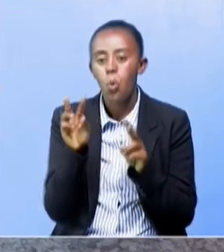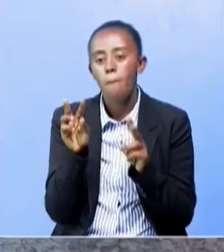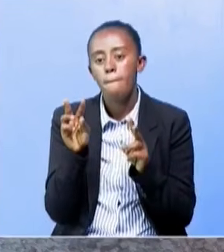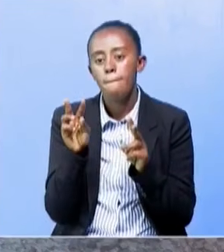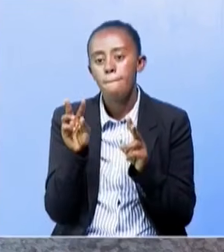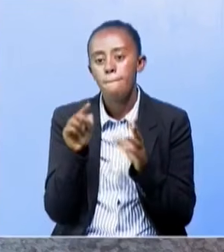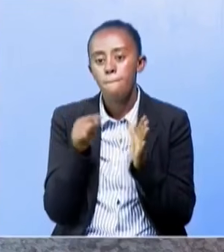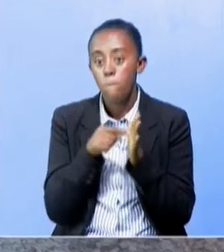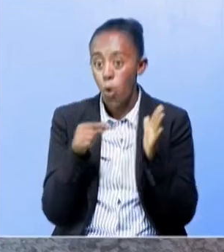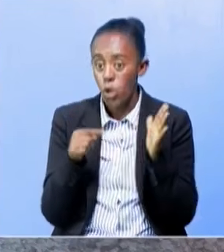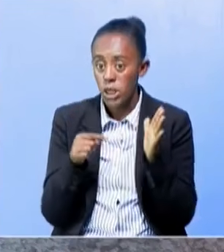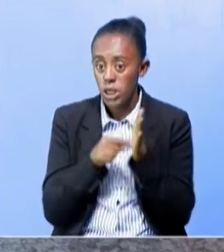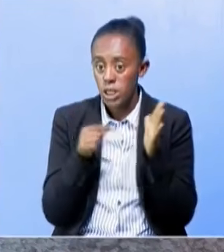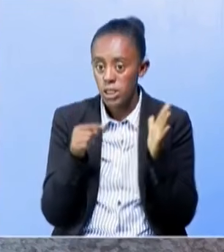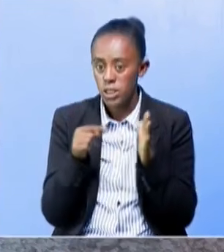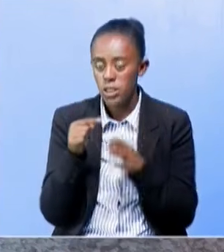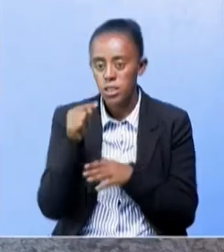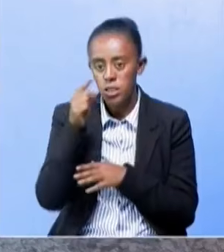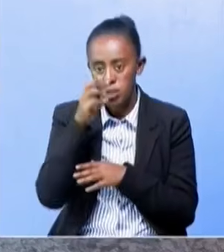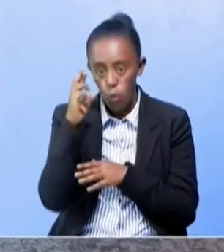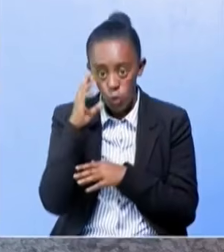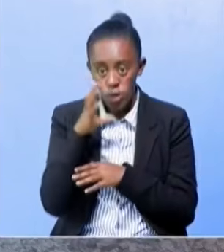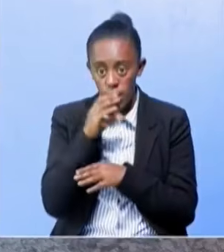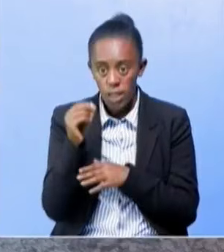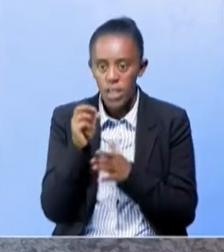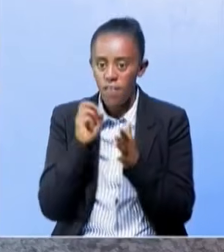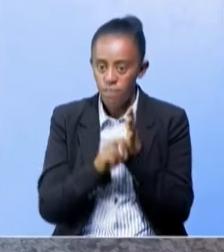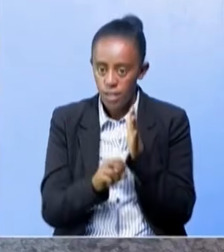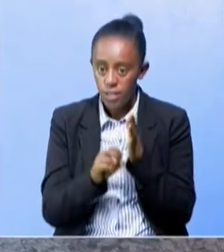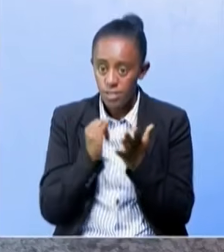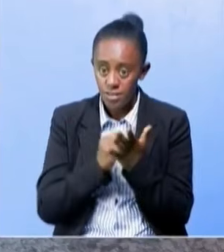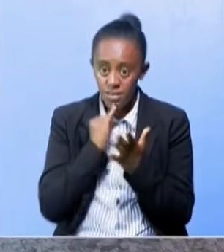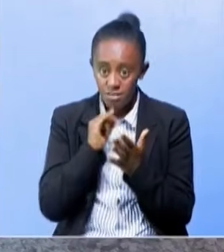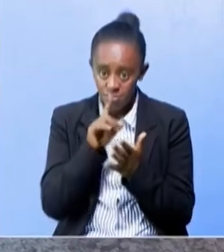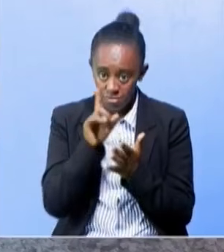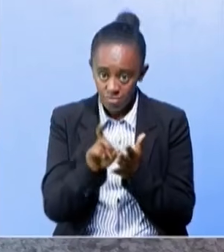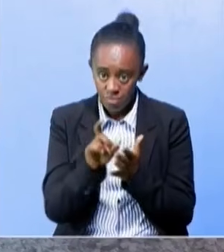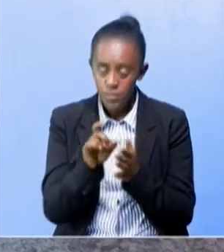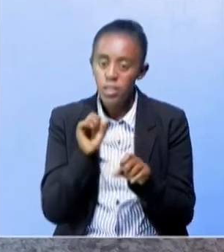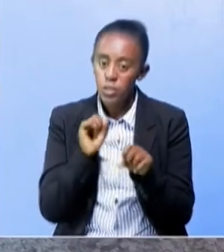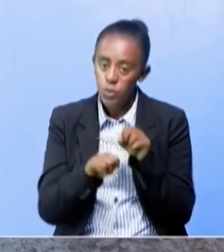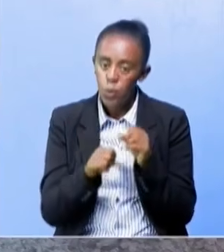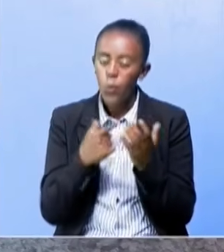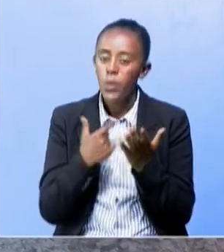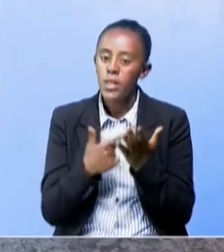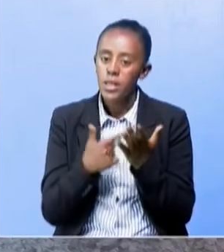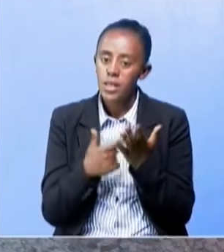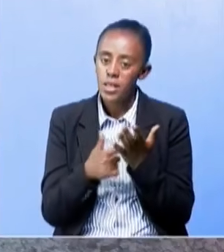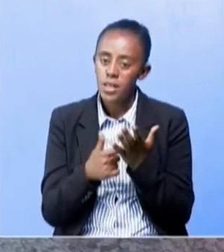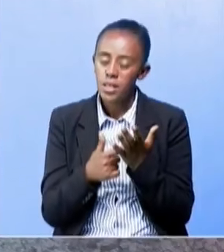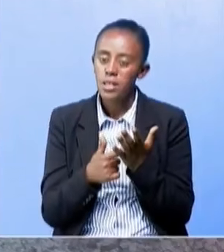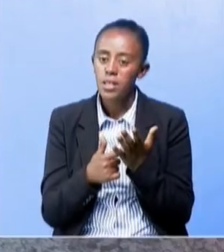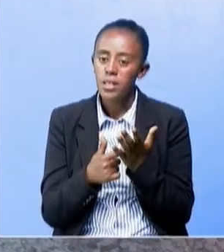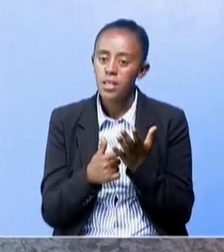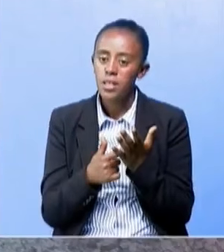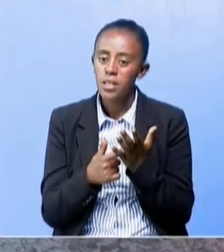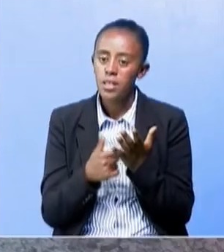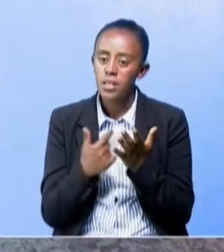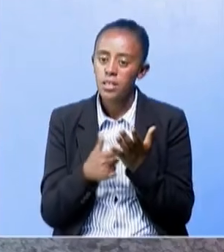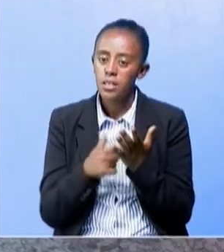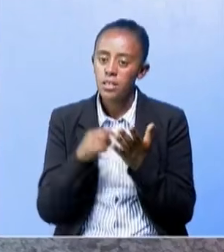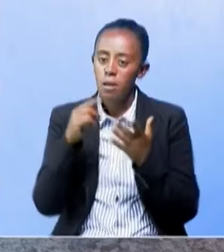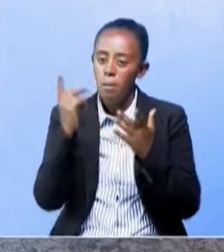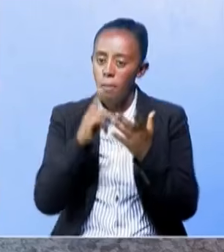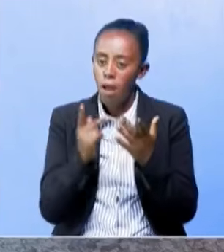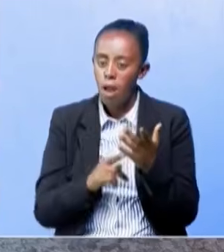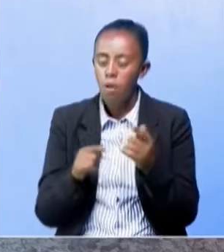These are cause and effect, isn't it? So in this paragraph, we are